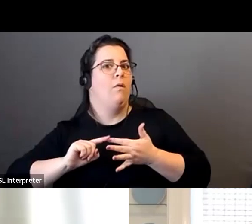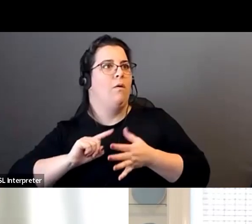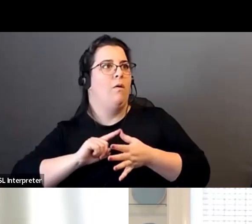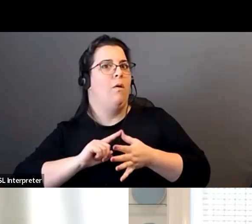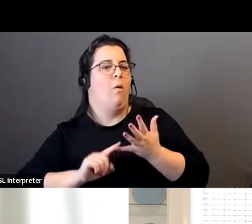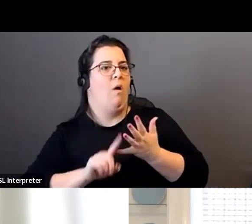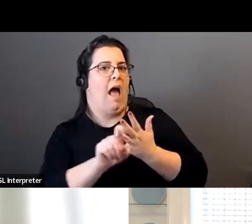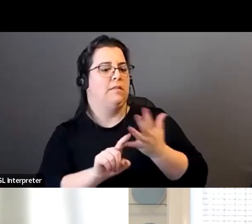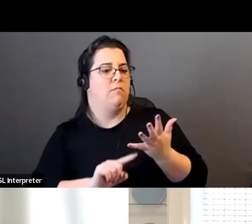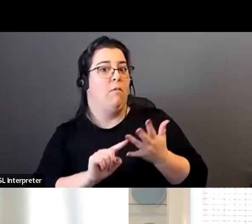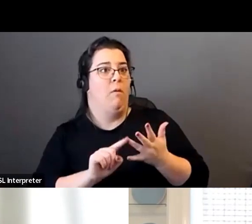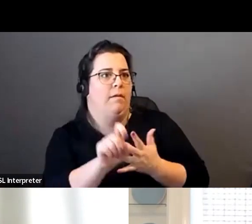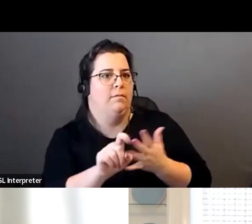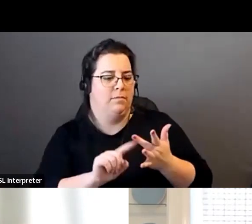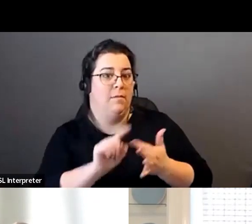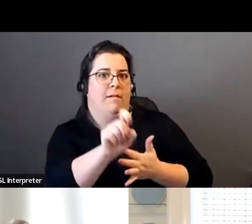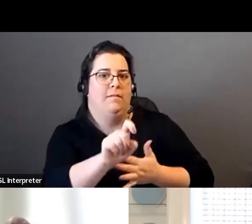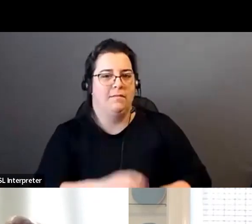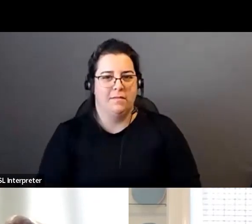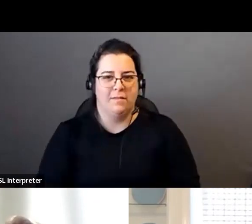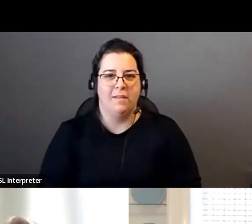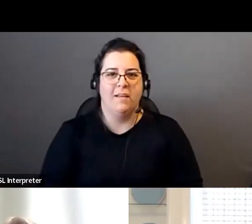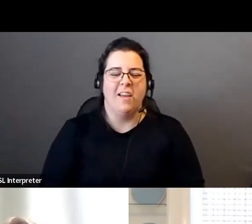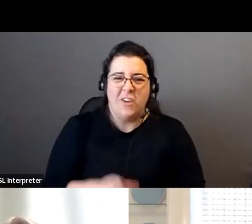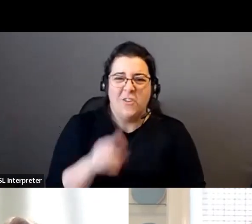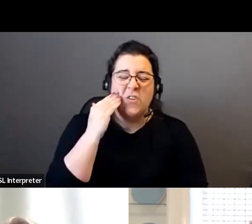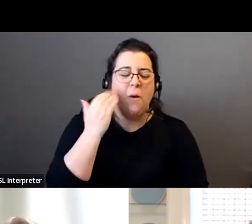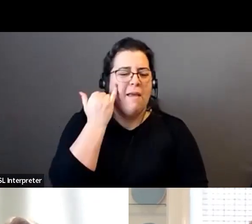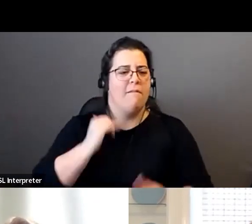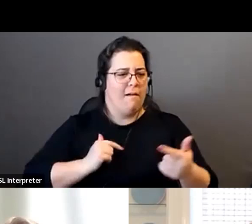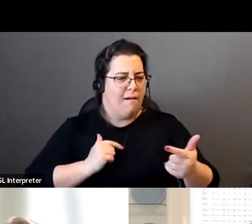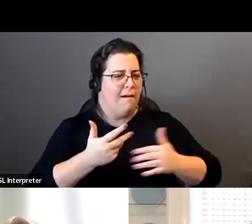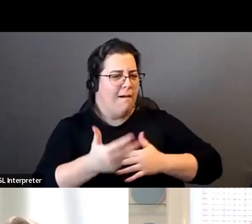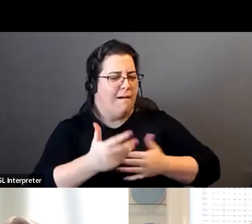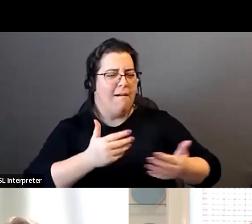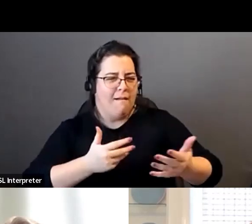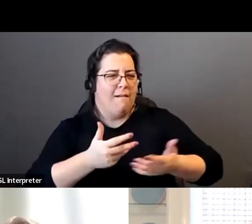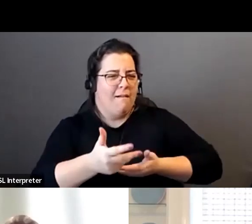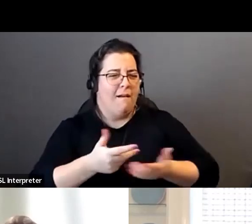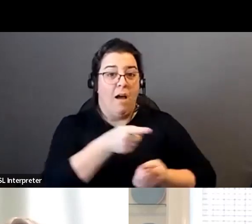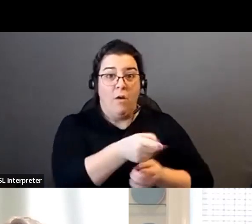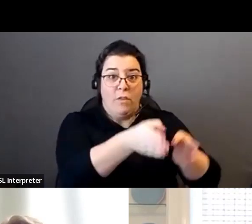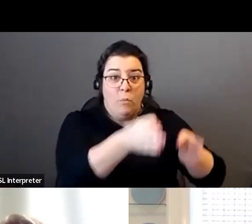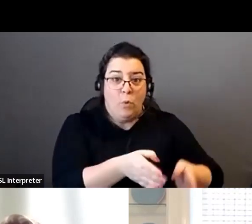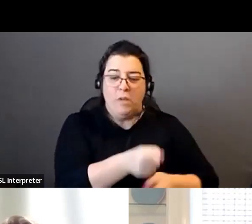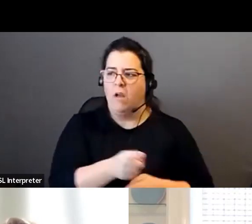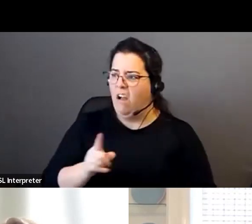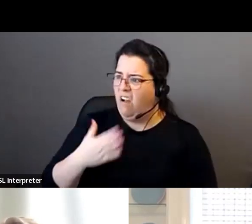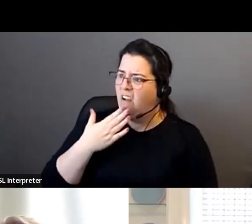during your conversations, when you hear, that's a really good question. When you hear your guest or guest saying, that's a really good